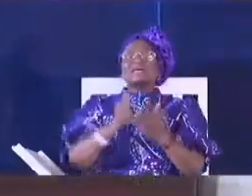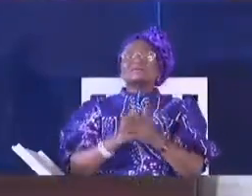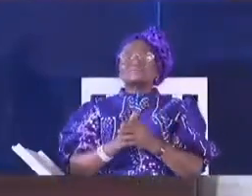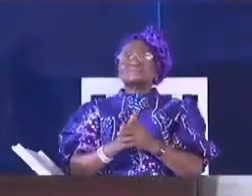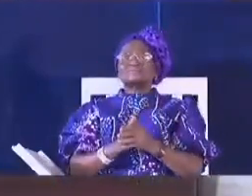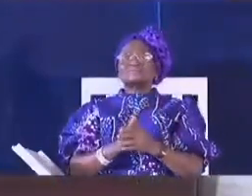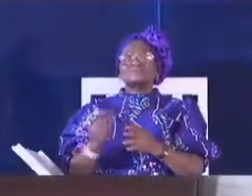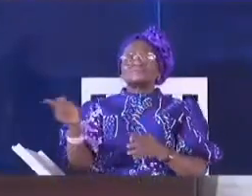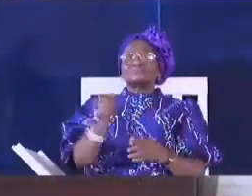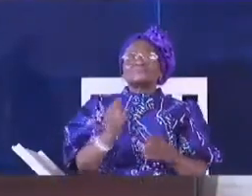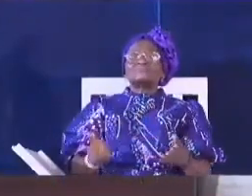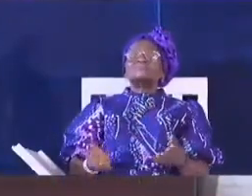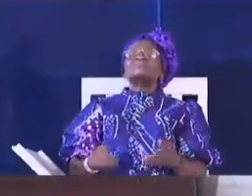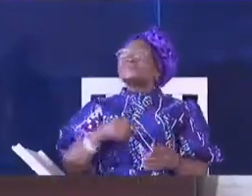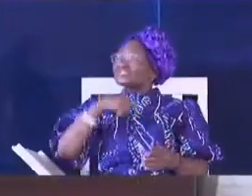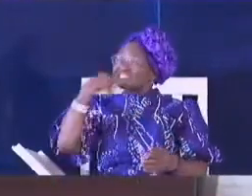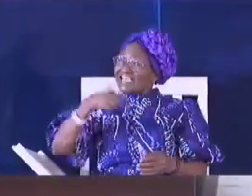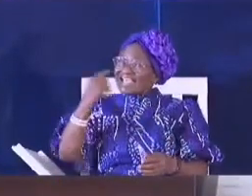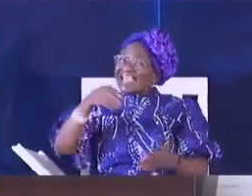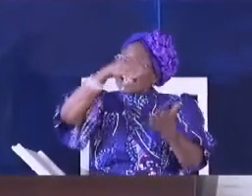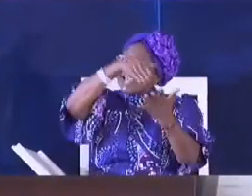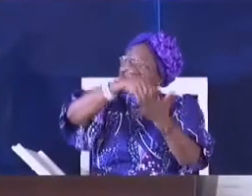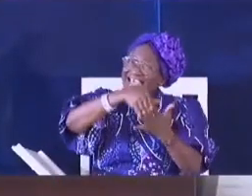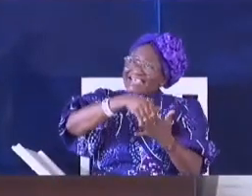prayed. And you lift your voice to him,